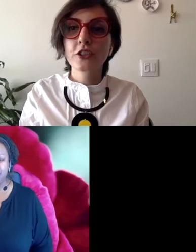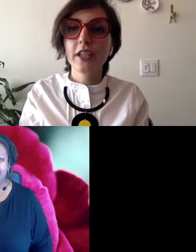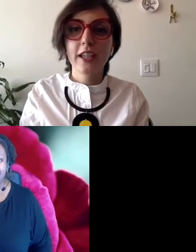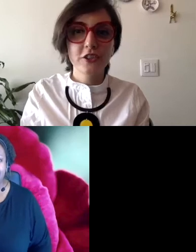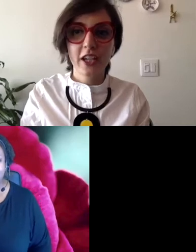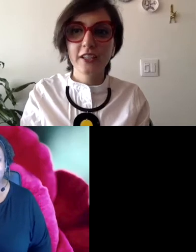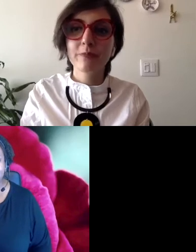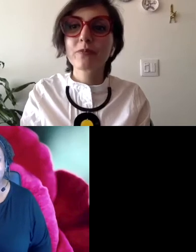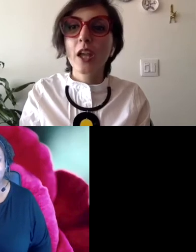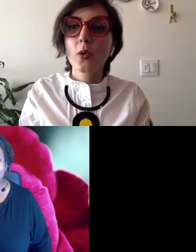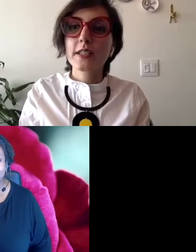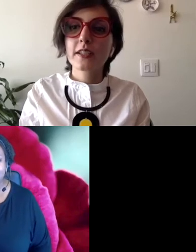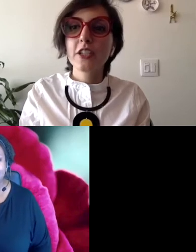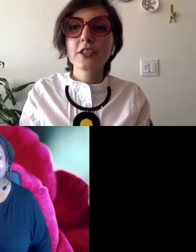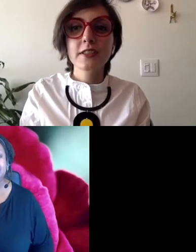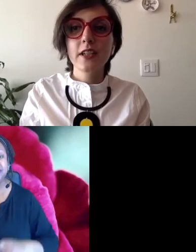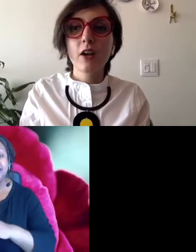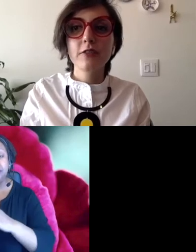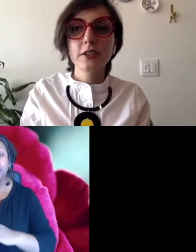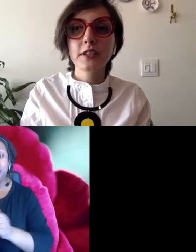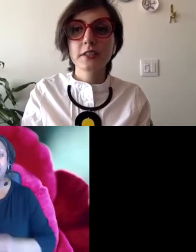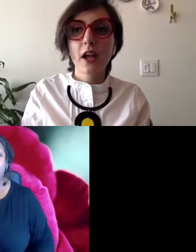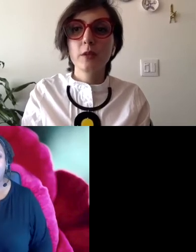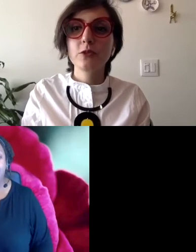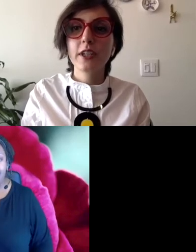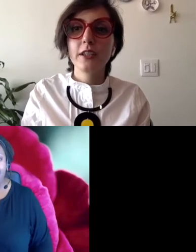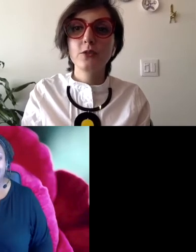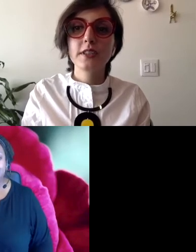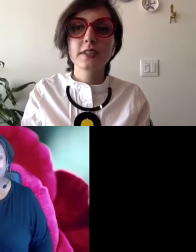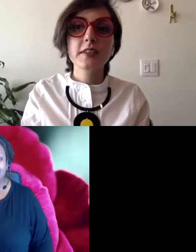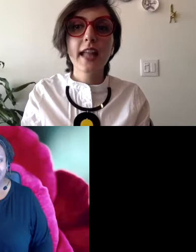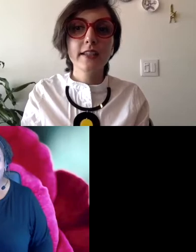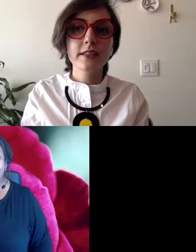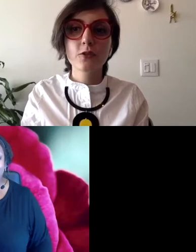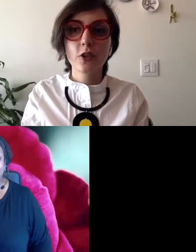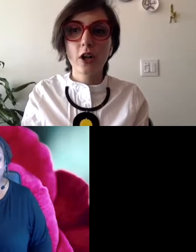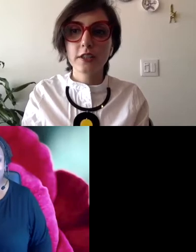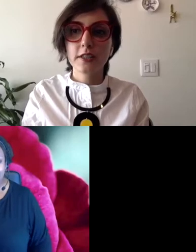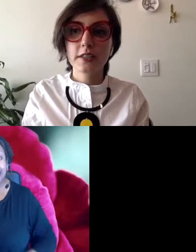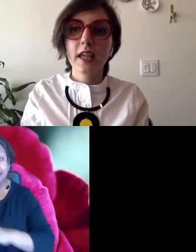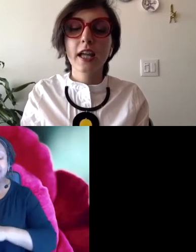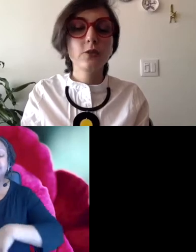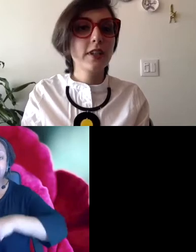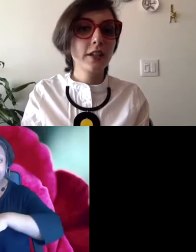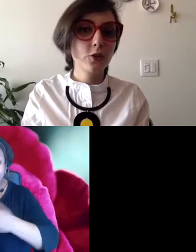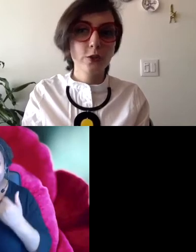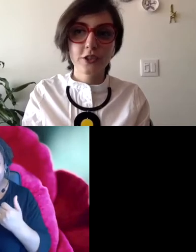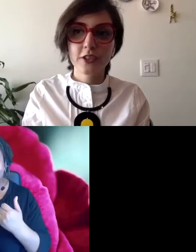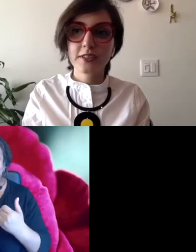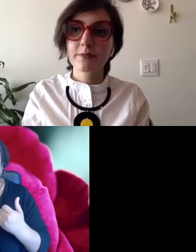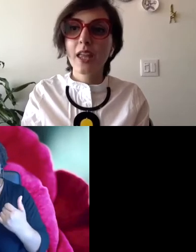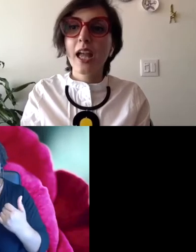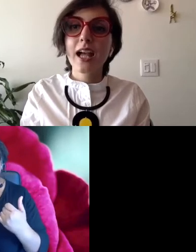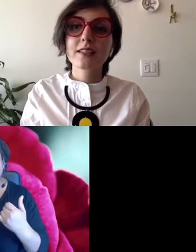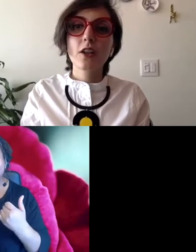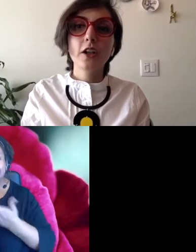Hogg Shain Scheck, who has graciously offered his time today to discuss taxes for artists and to take your